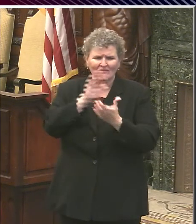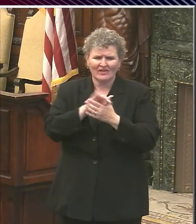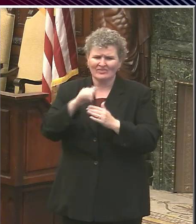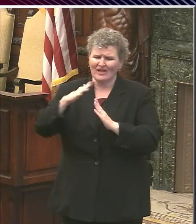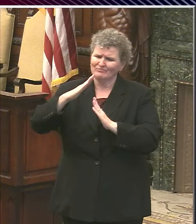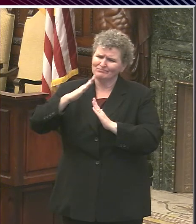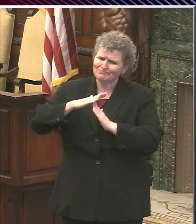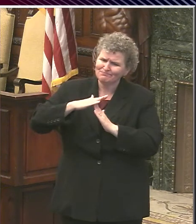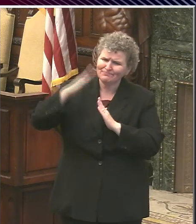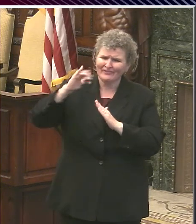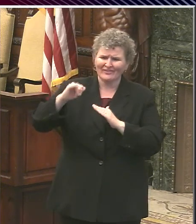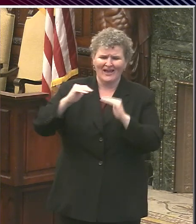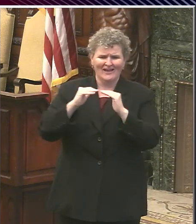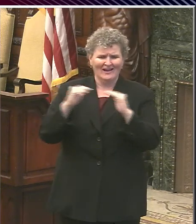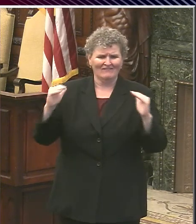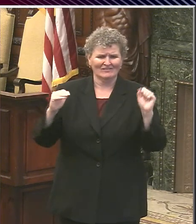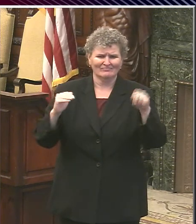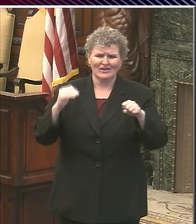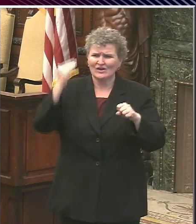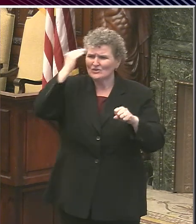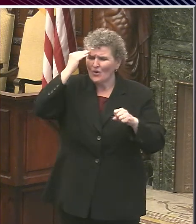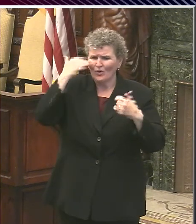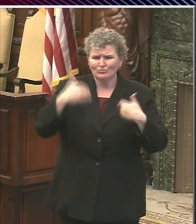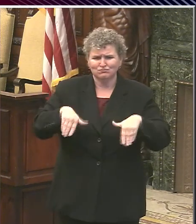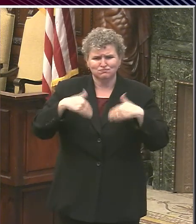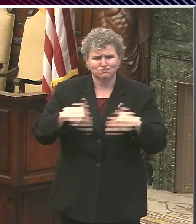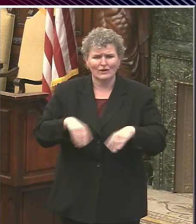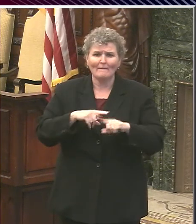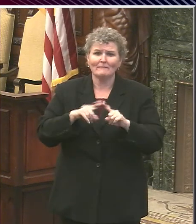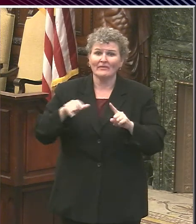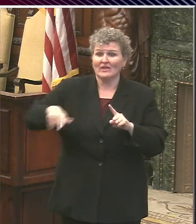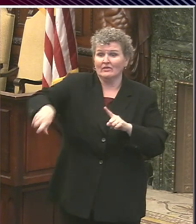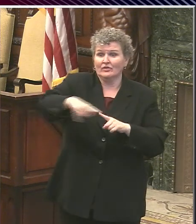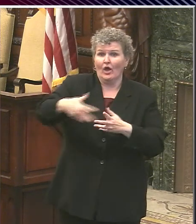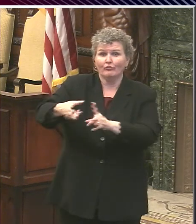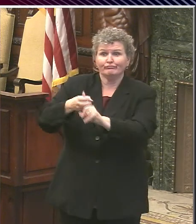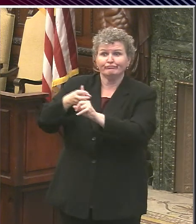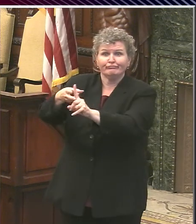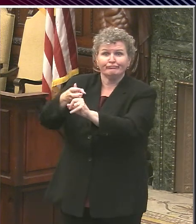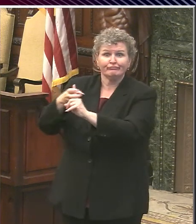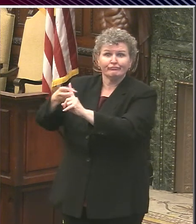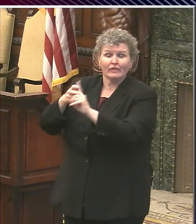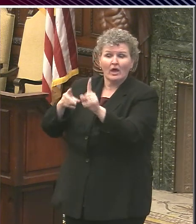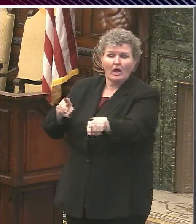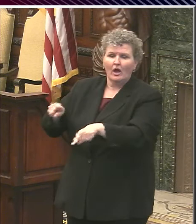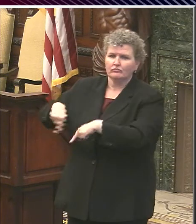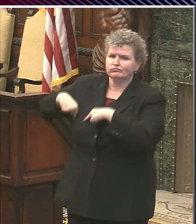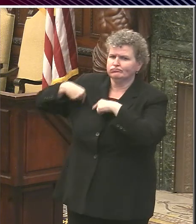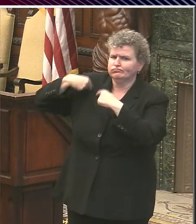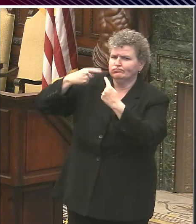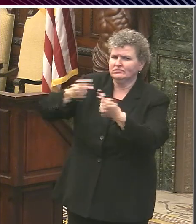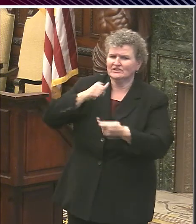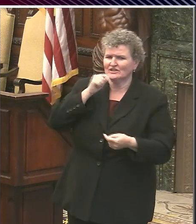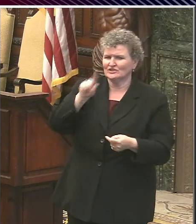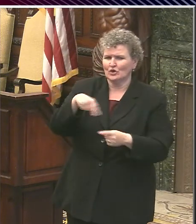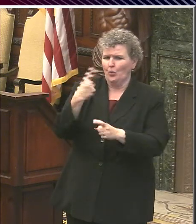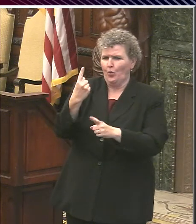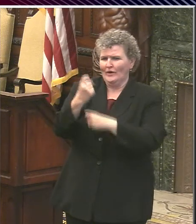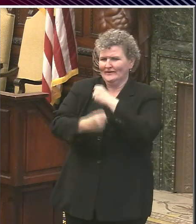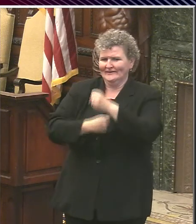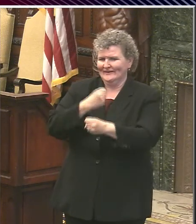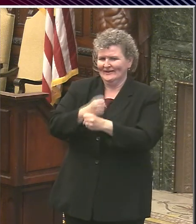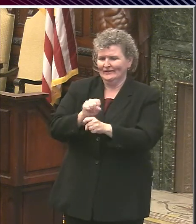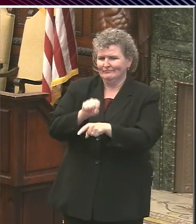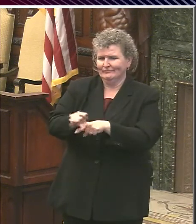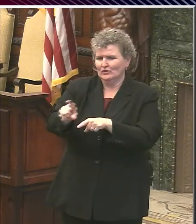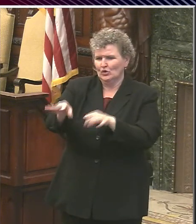well known, that the folks that are being recruited have been recruited for quite some time now, and it's not just this particular year that's going to